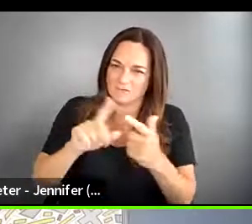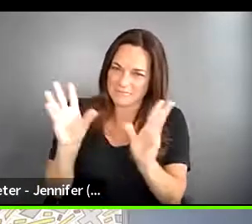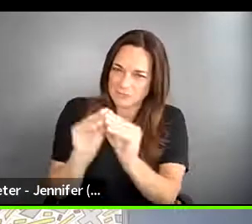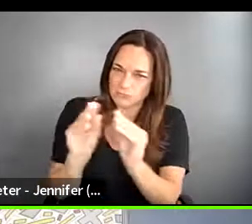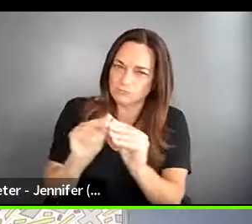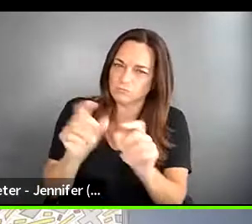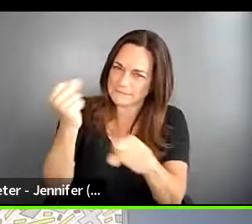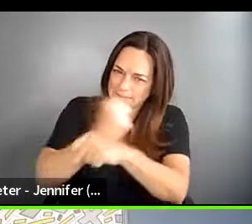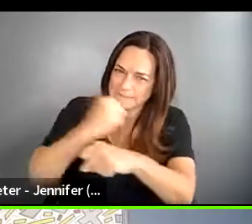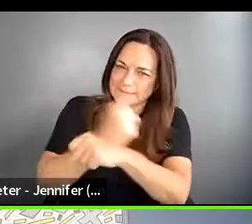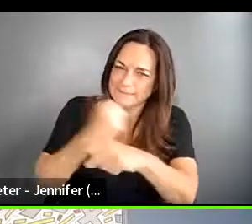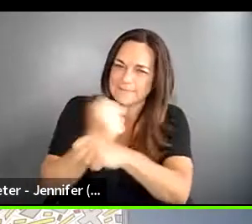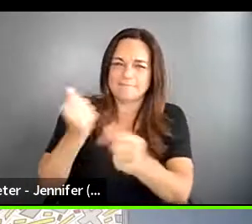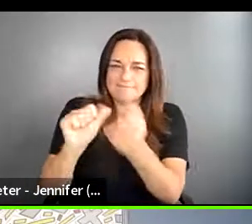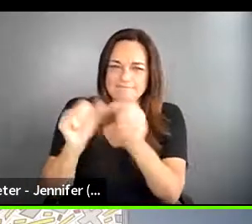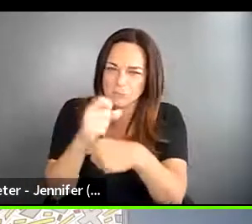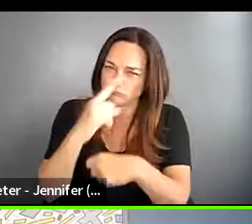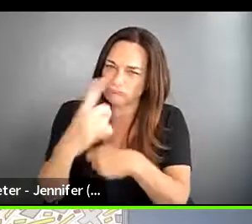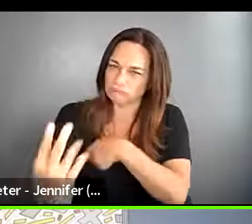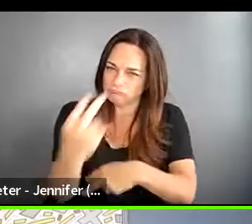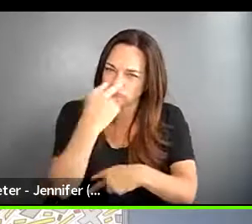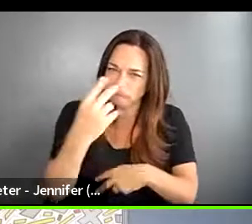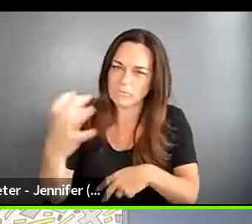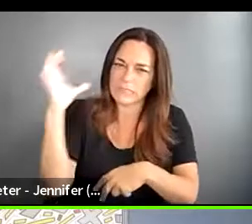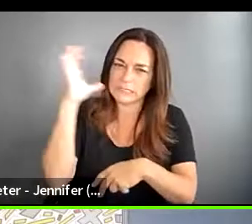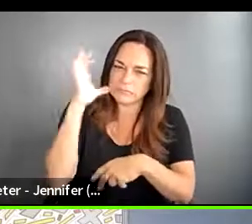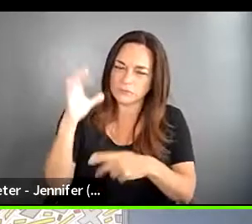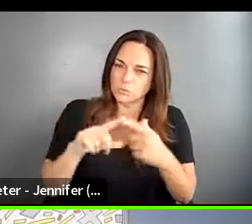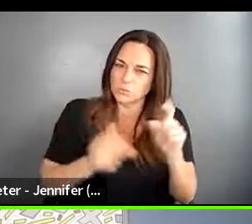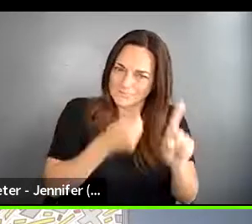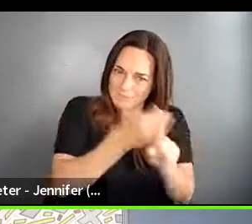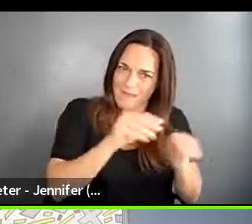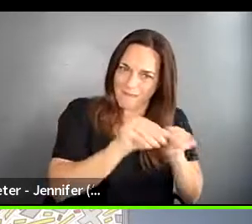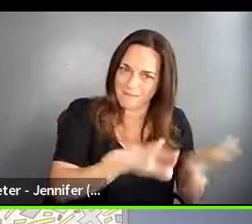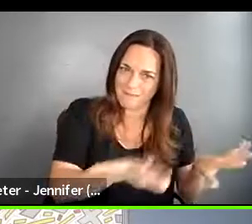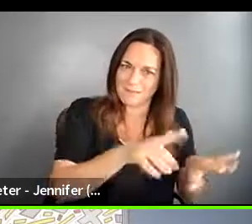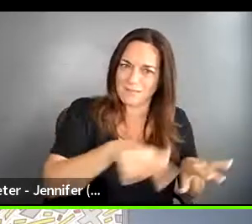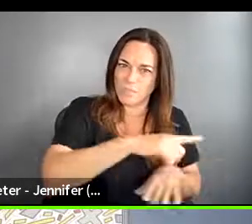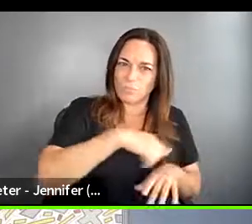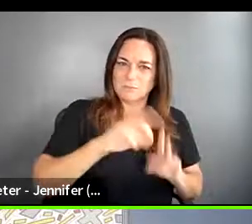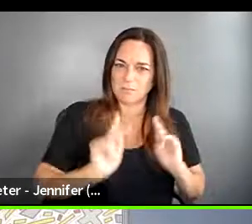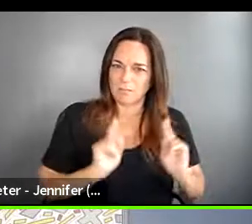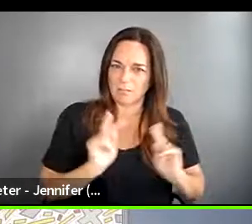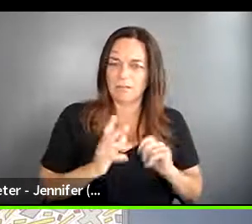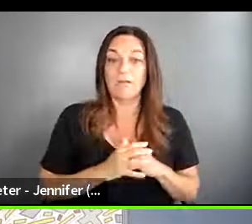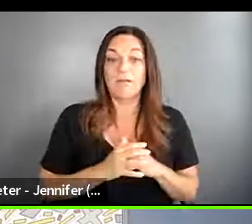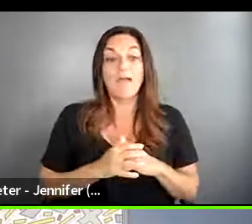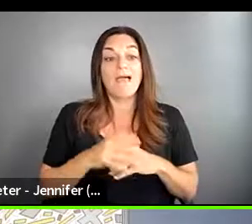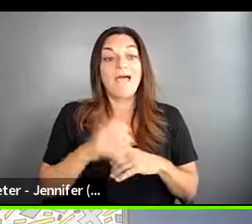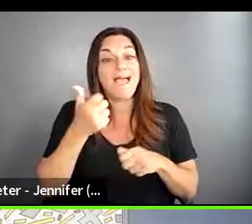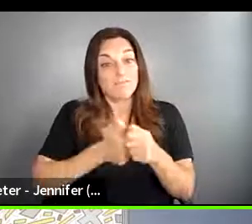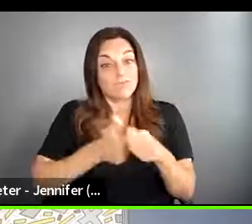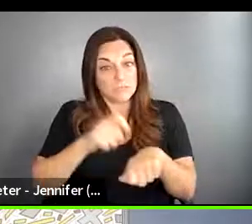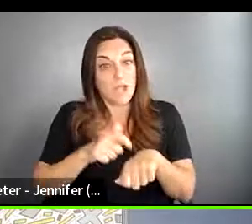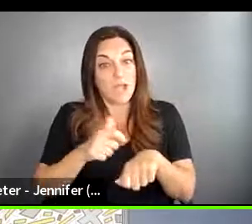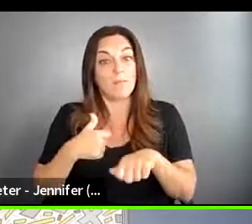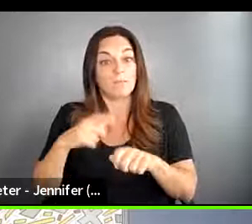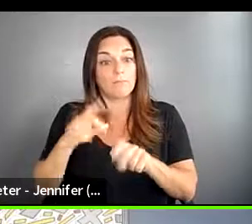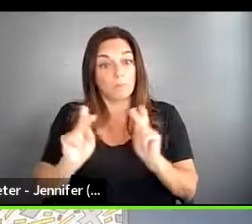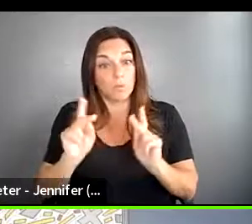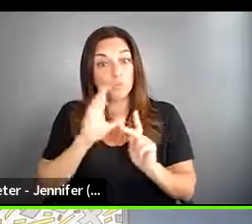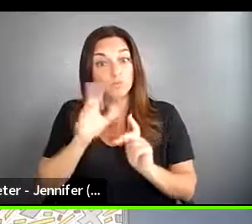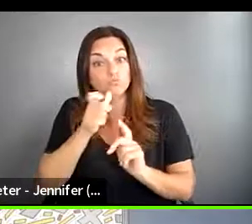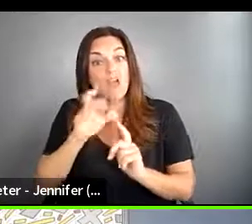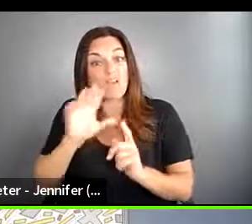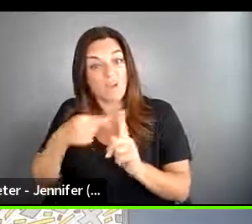listen to justice-impacted people. That solidarity is our impact. Every time legislators voted about whether to invest